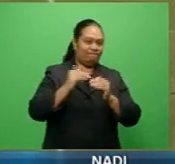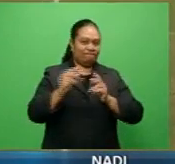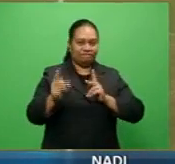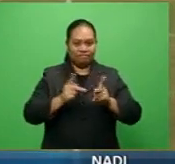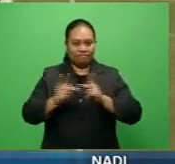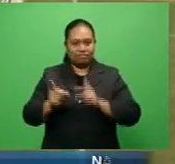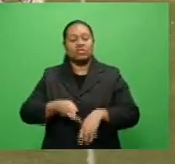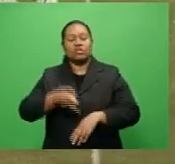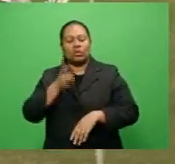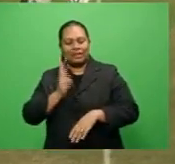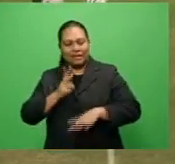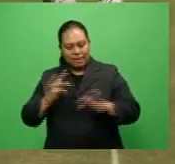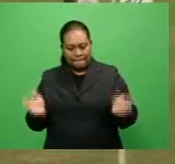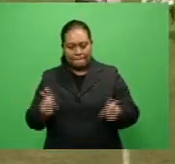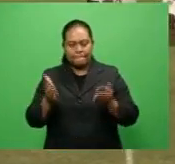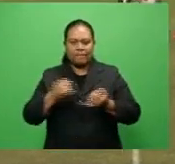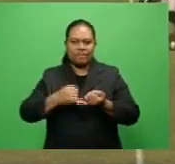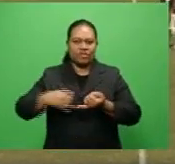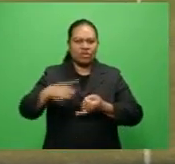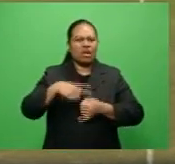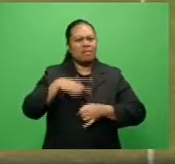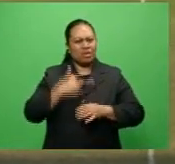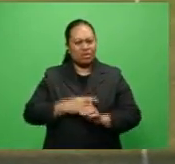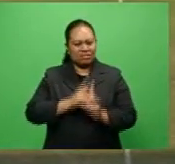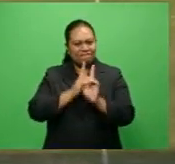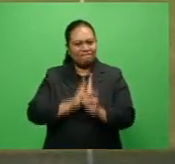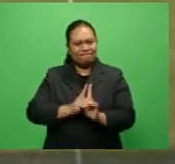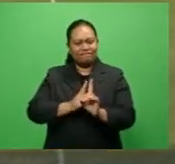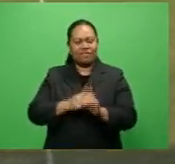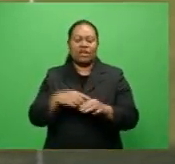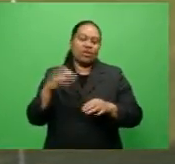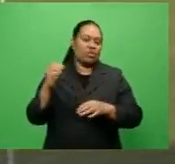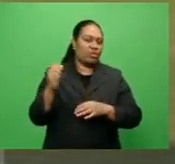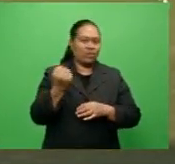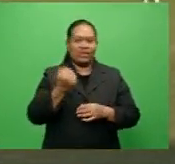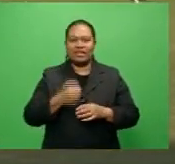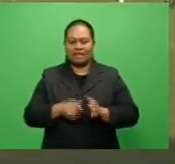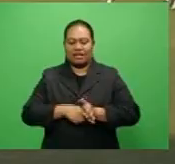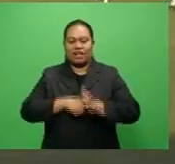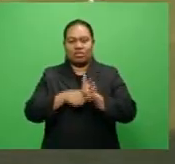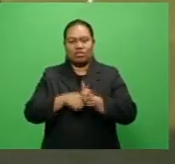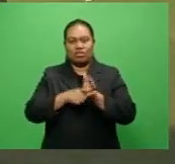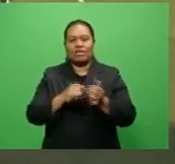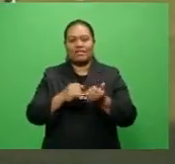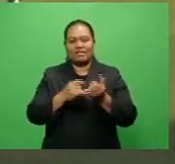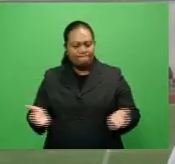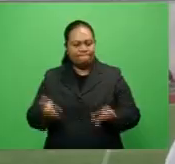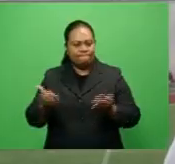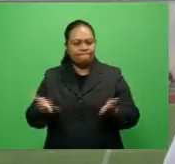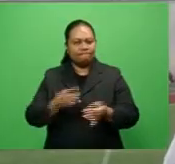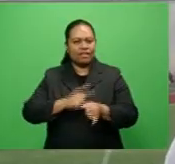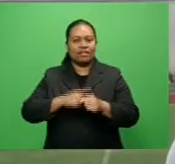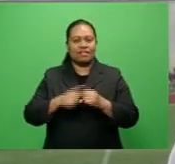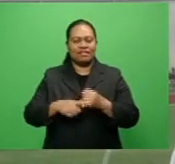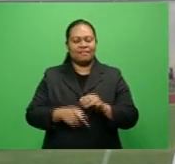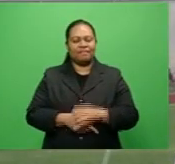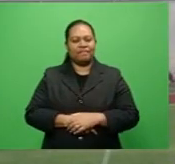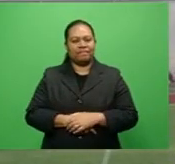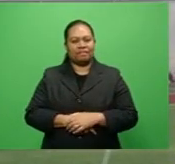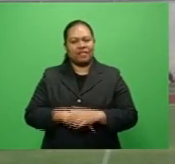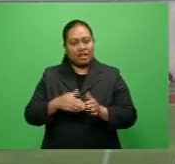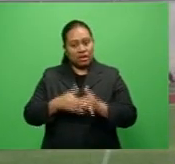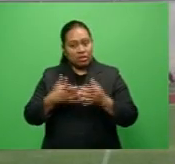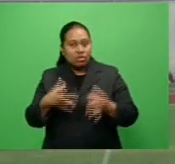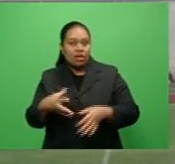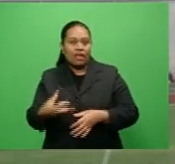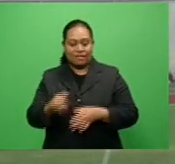on Suva after a narrow 10-8 win against Lautoka on Saturday. To get that penalty, it's